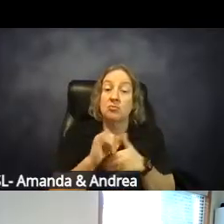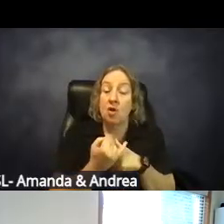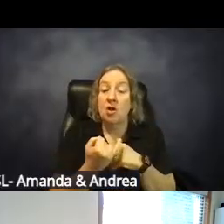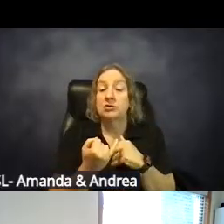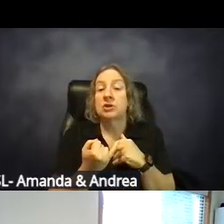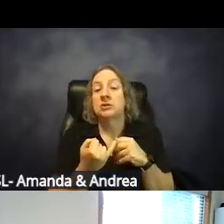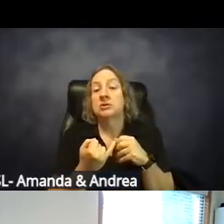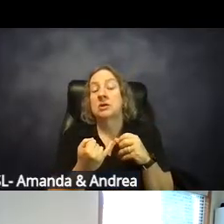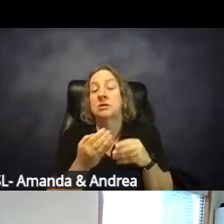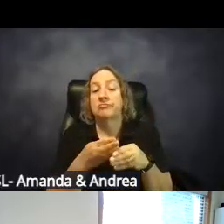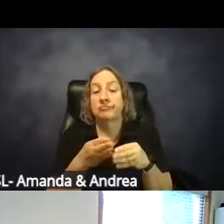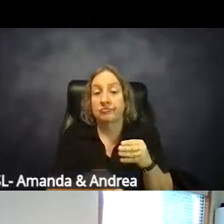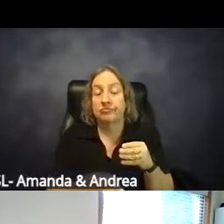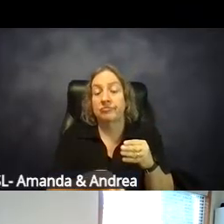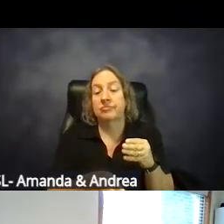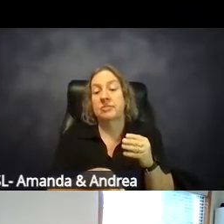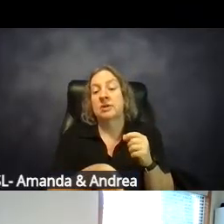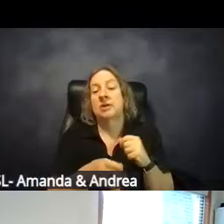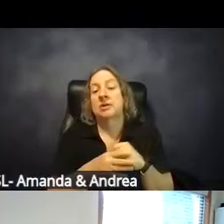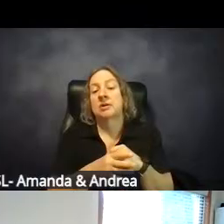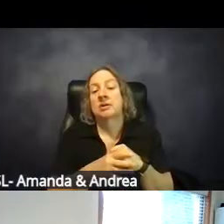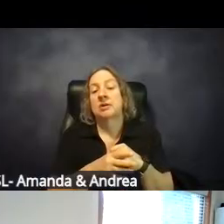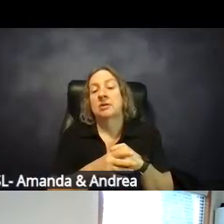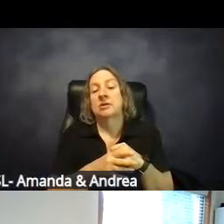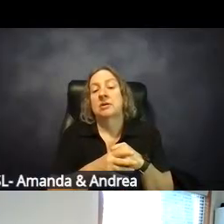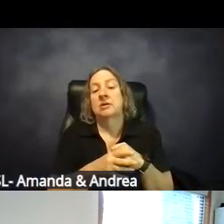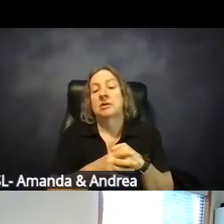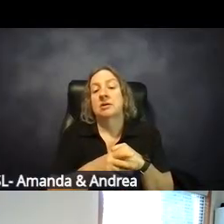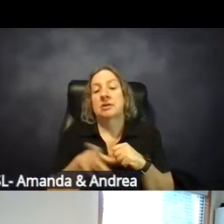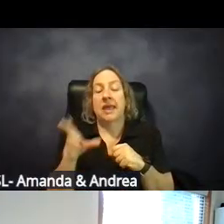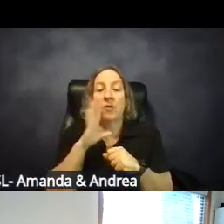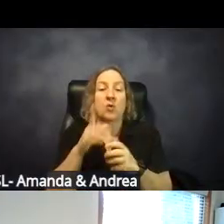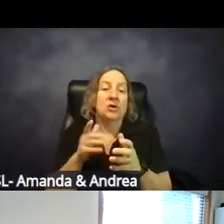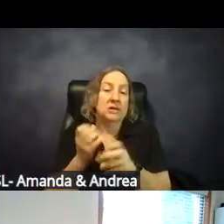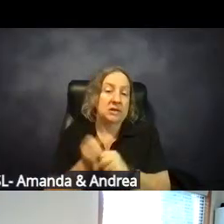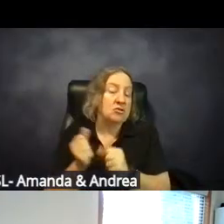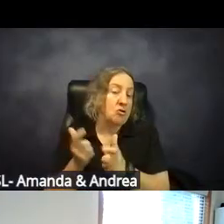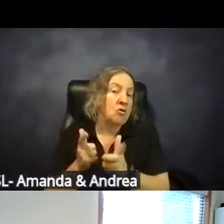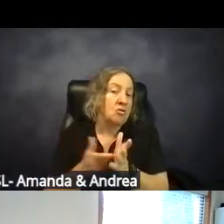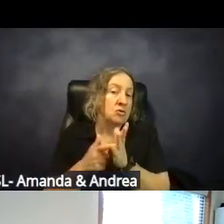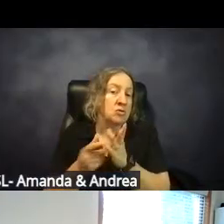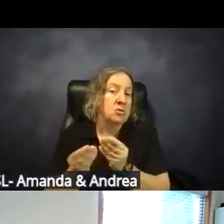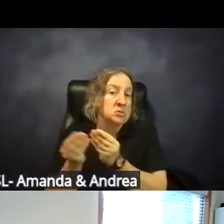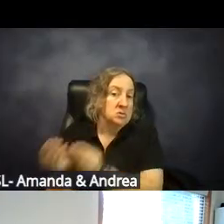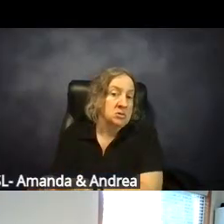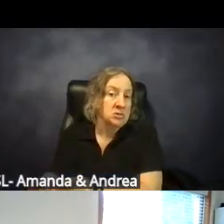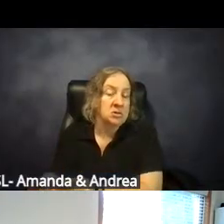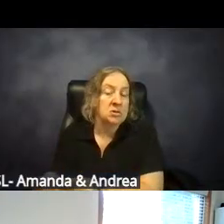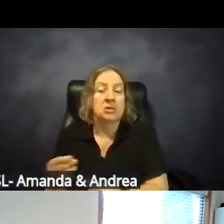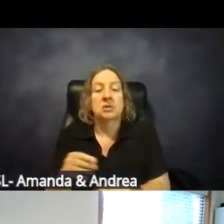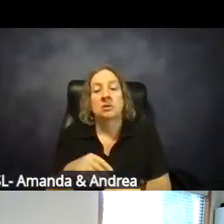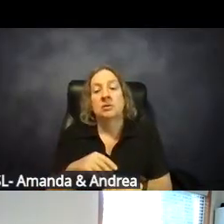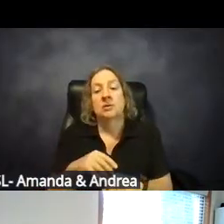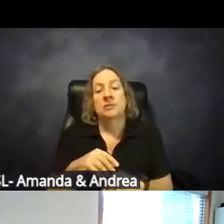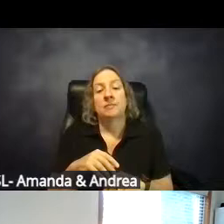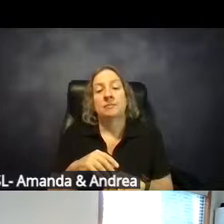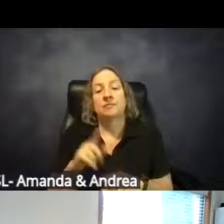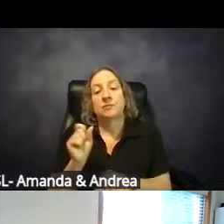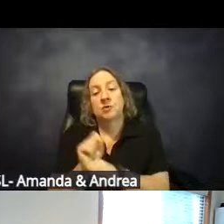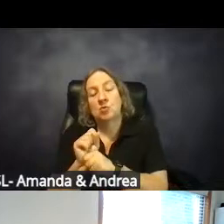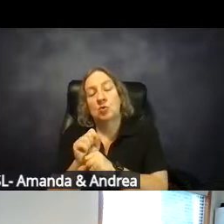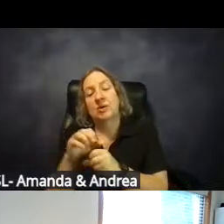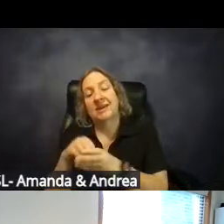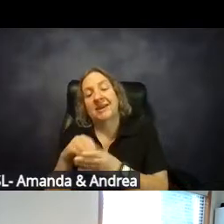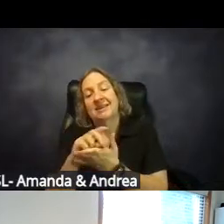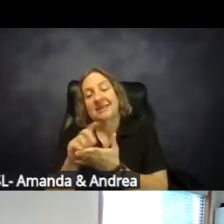that the design builder, for instance, would get the requirements that are being described here to work within the